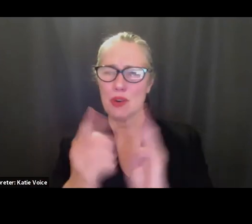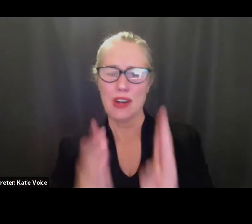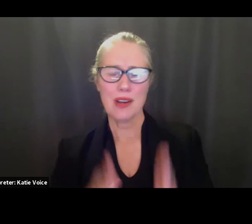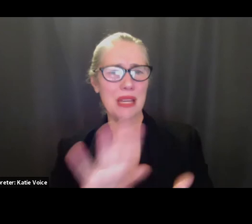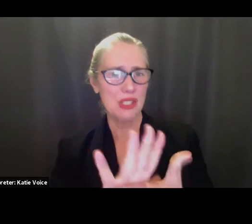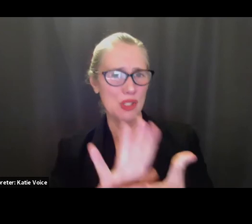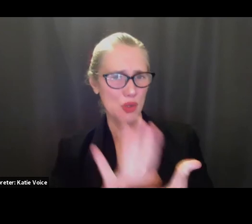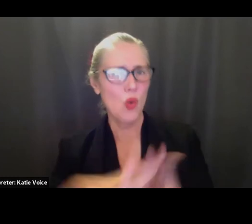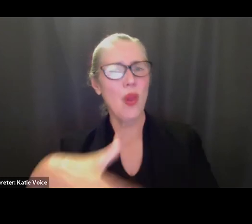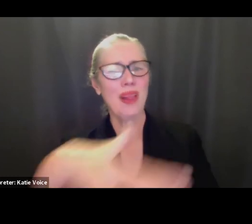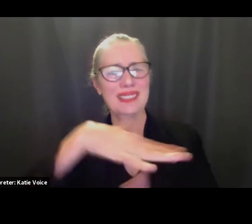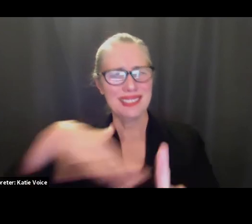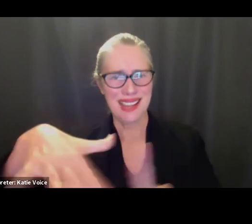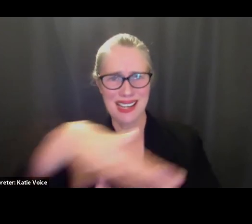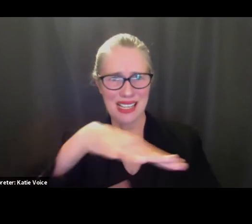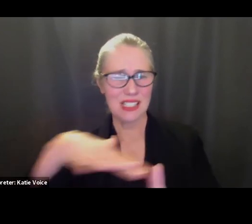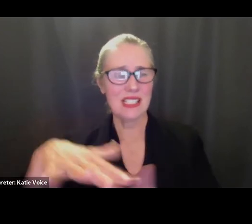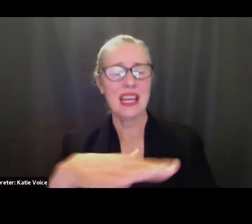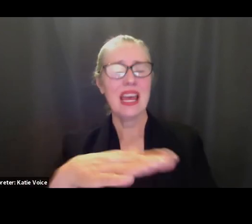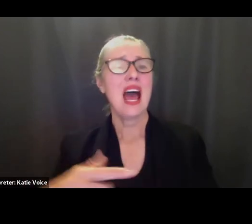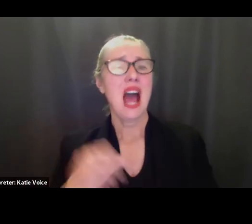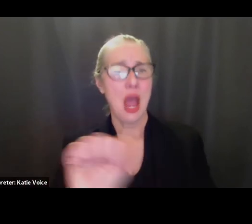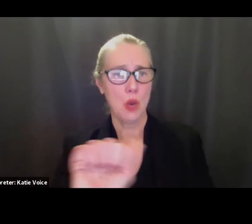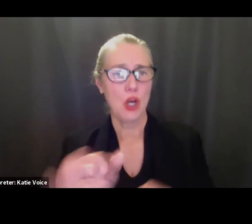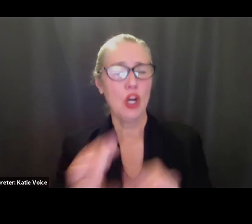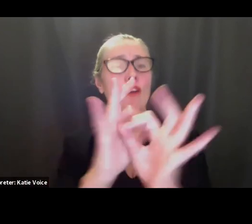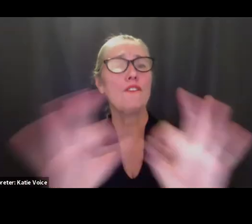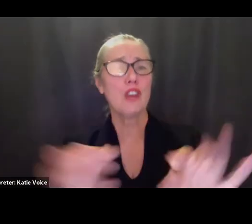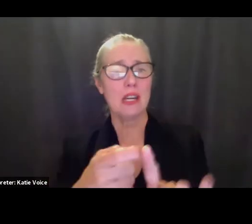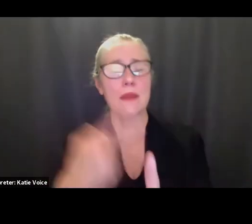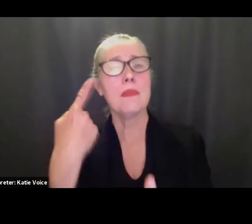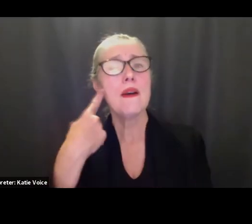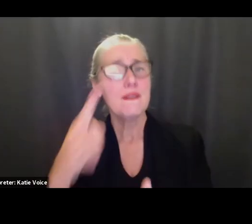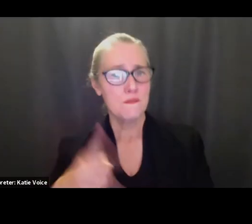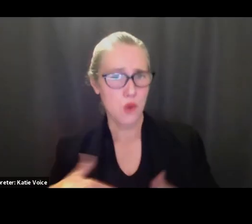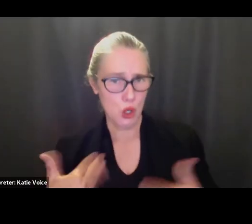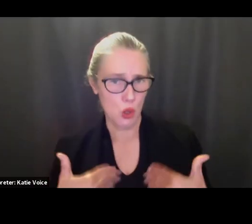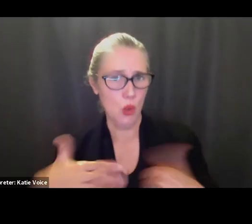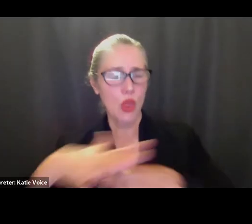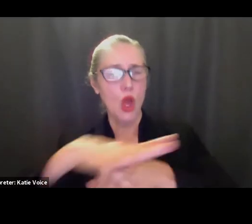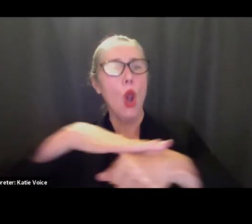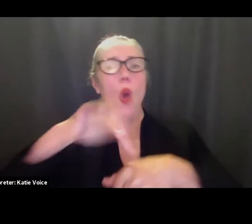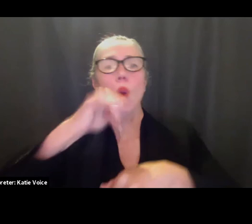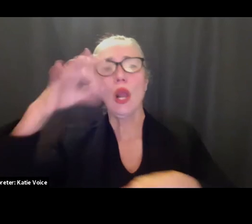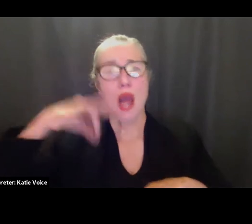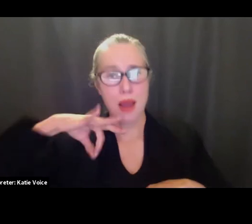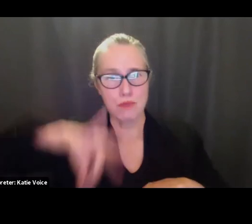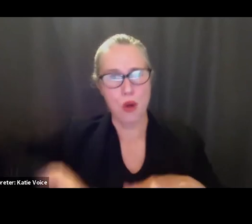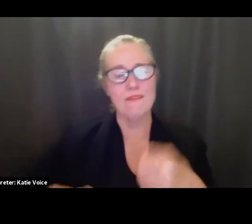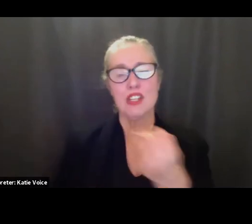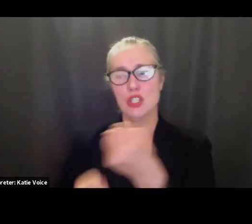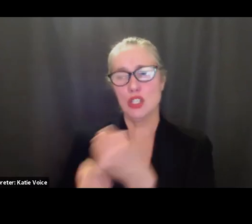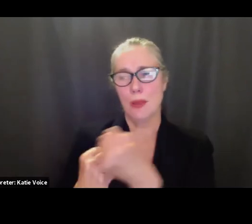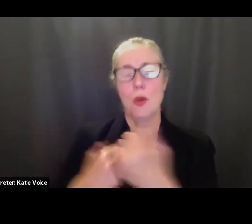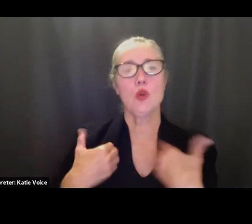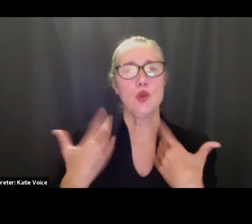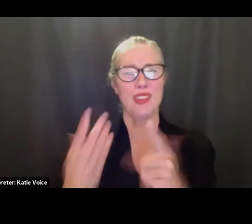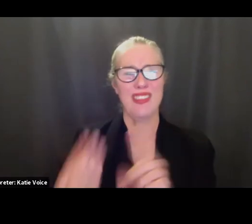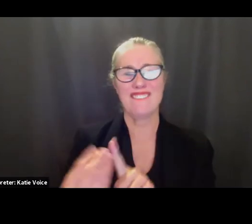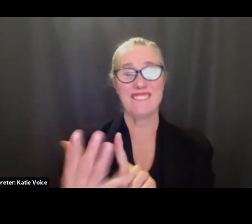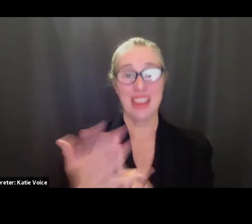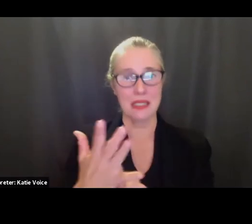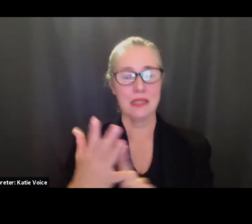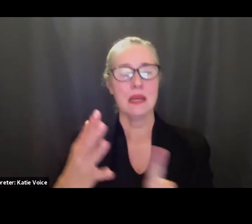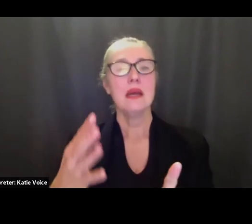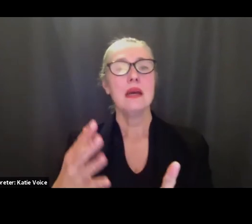years through my workplace which is freedom for youth a local non-profit specifically supporting youth who have been impacted by our justice